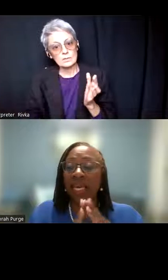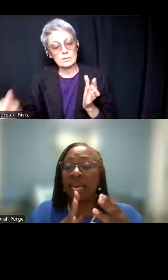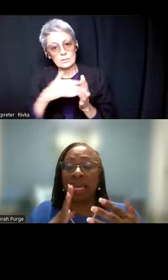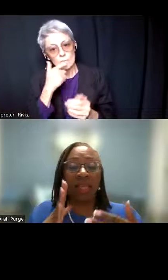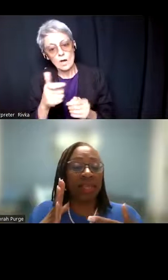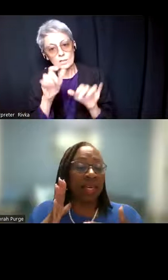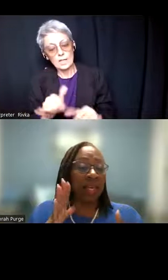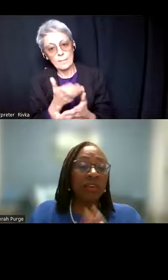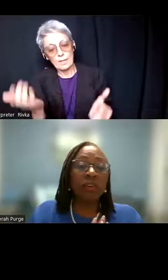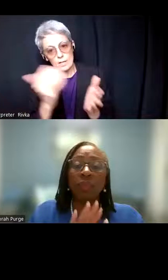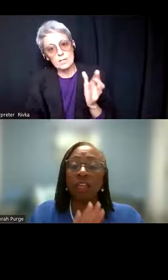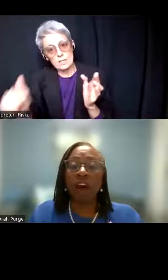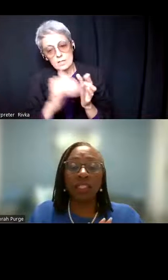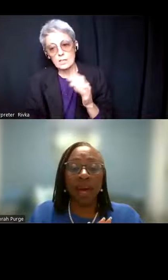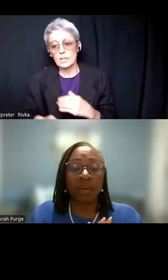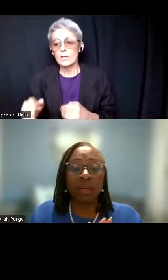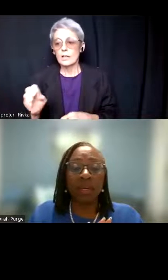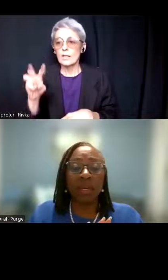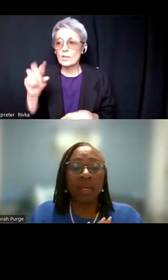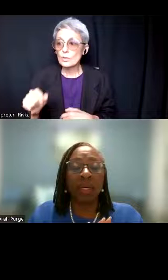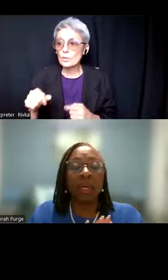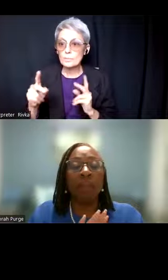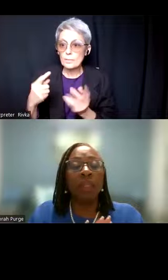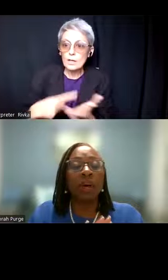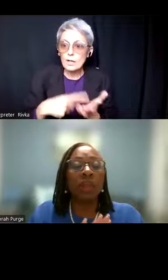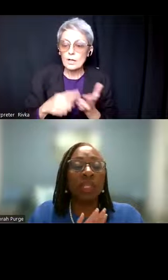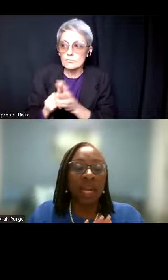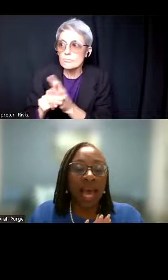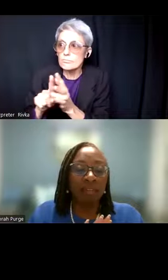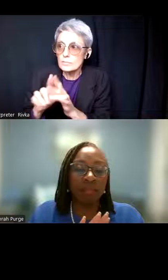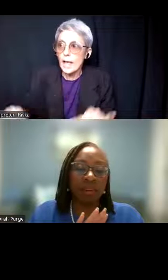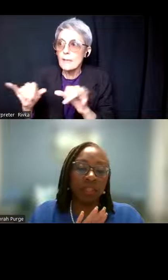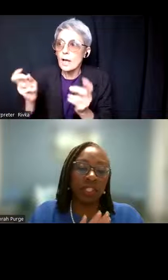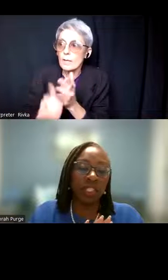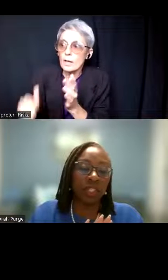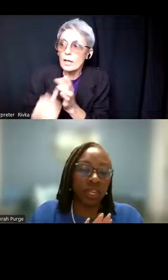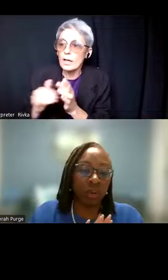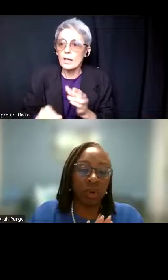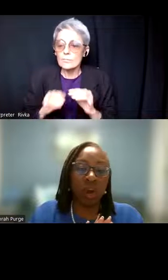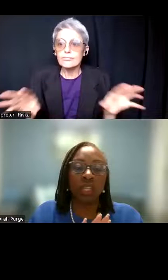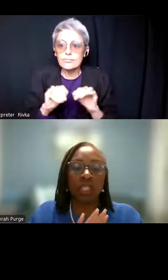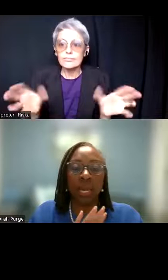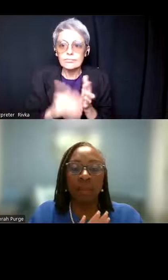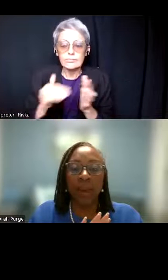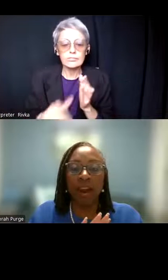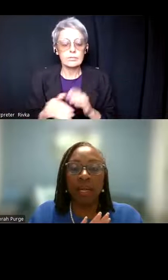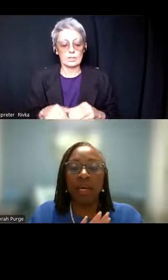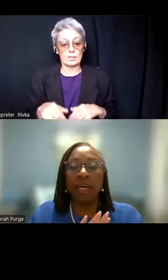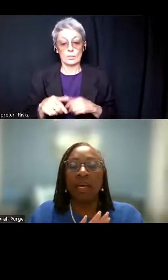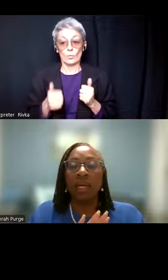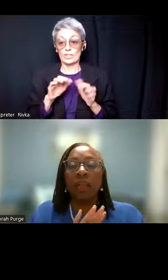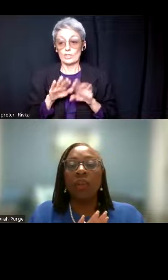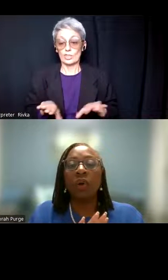constantly in the news being talked about. But those lives of those children that were lost and the